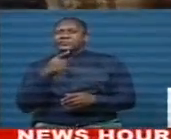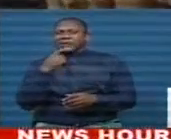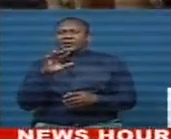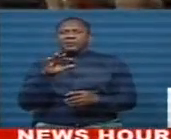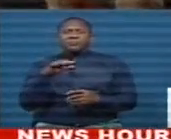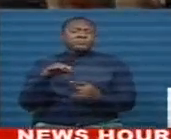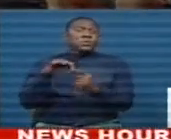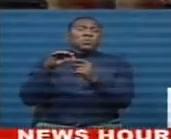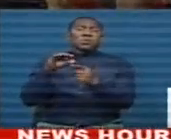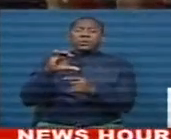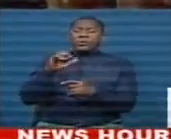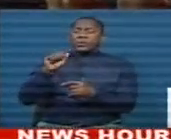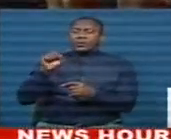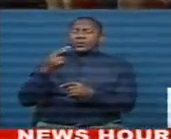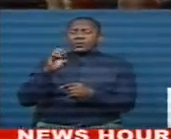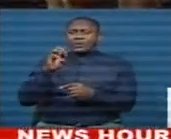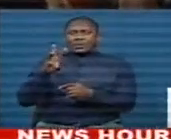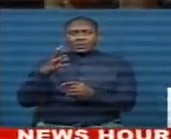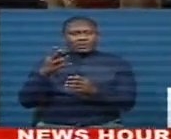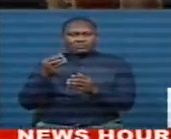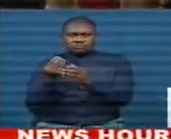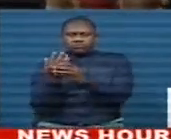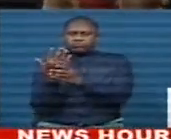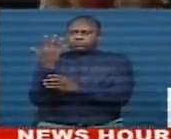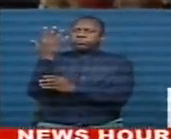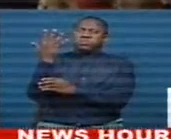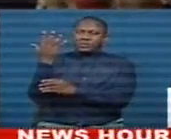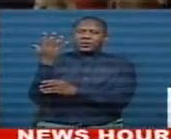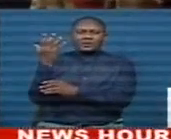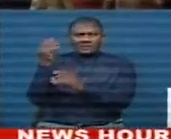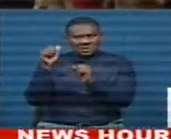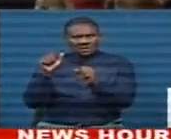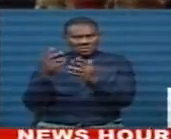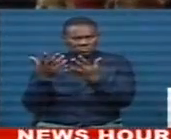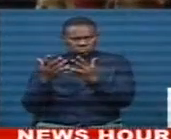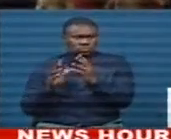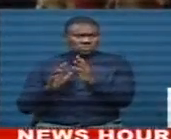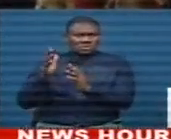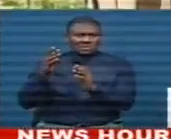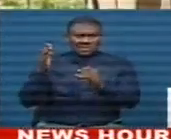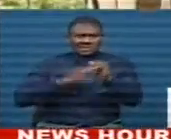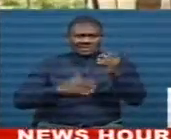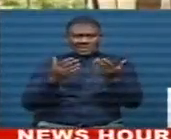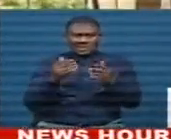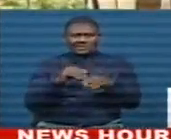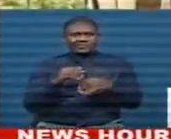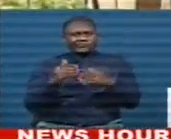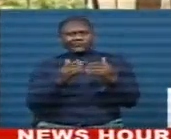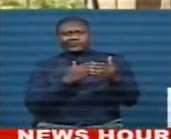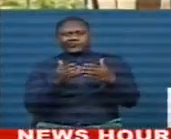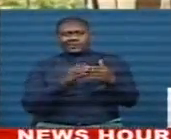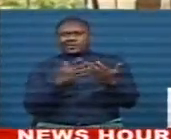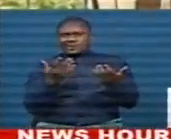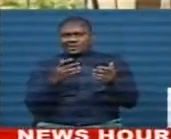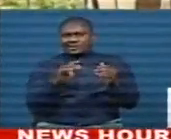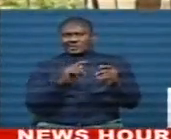cashew variety will yield about 5 times when crafted as compared to the ordinary variety. What we are doing now is